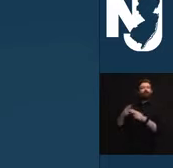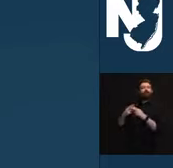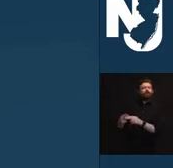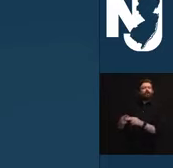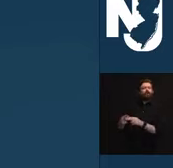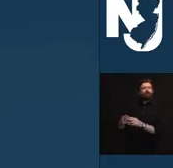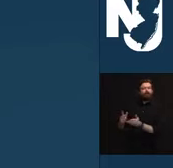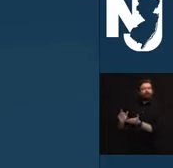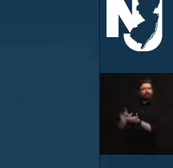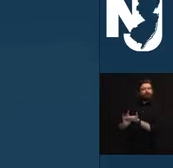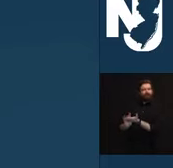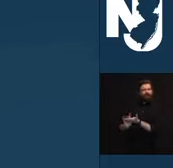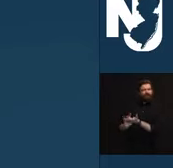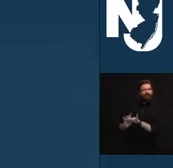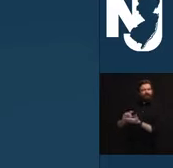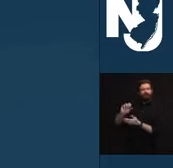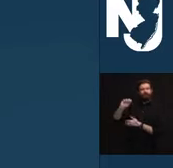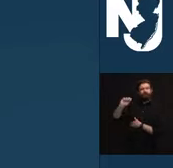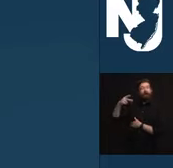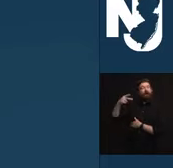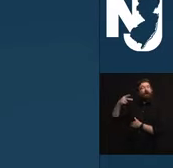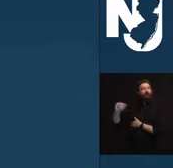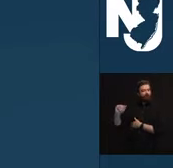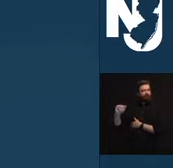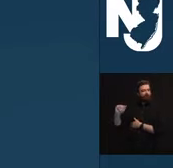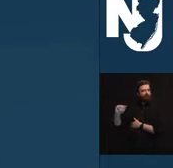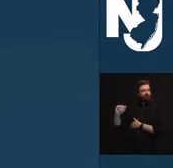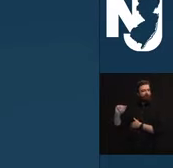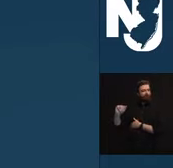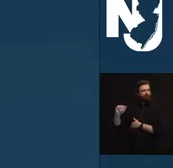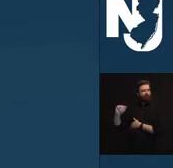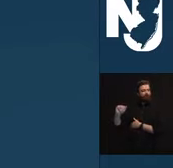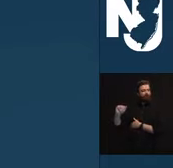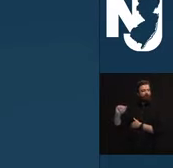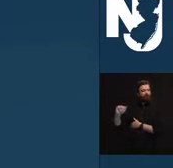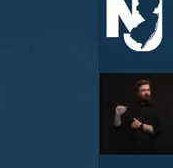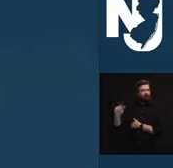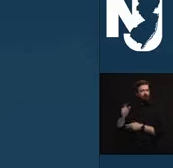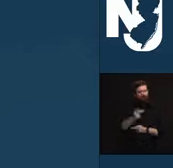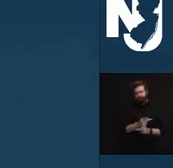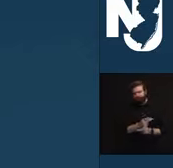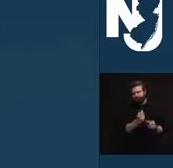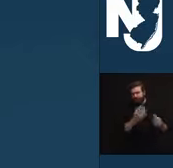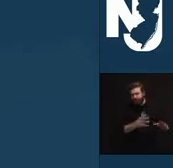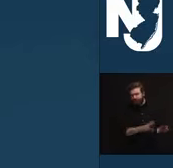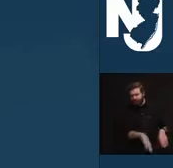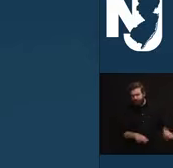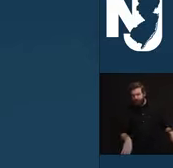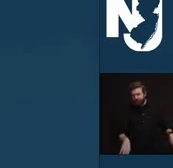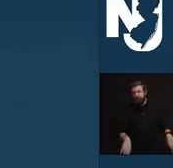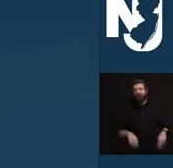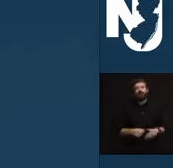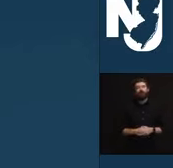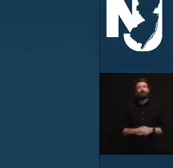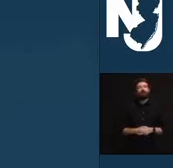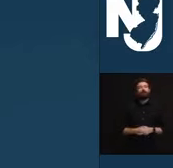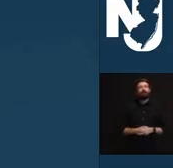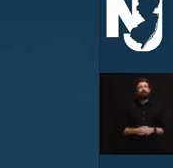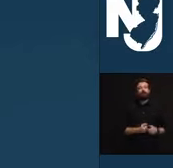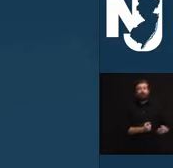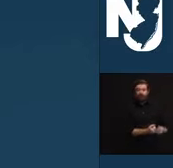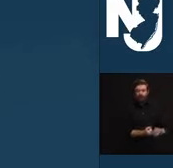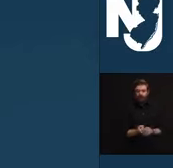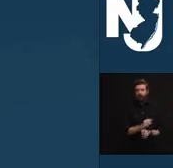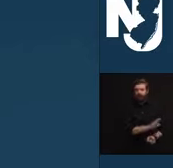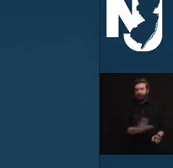career, Dr. Verma treated countless infants and children and supported an equal number of mothers. I want to thank my friend, Senator